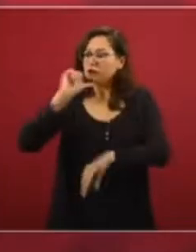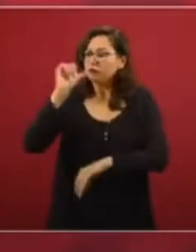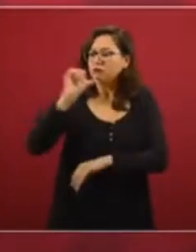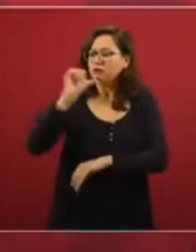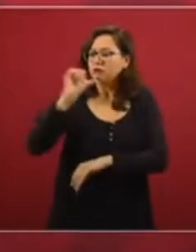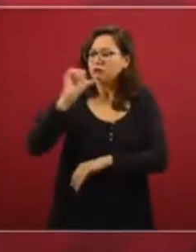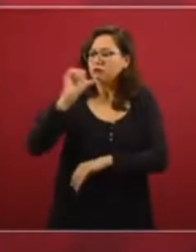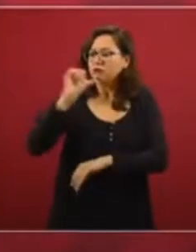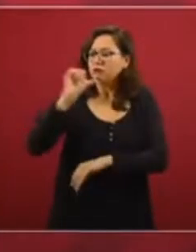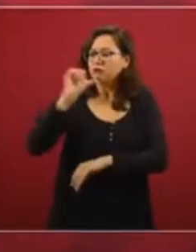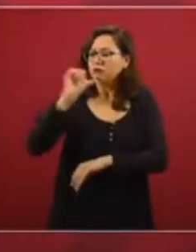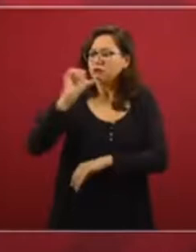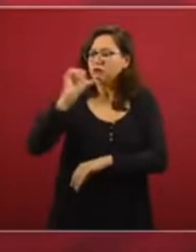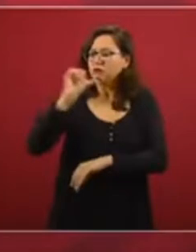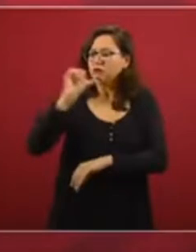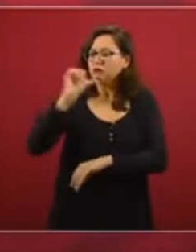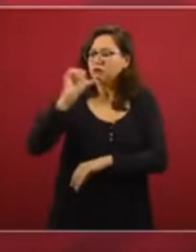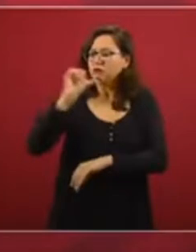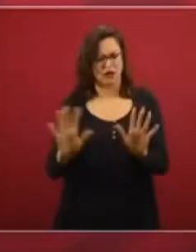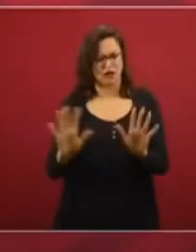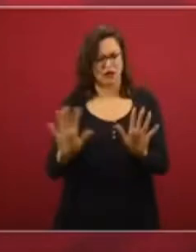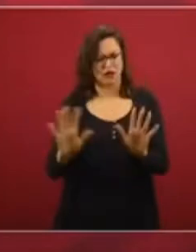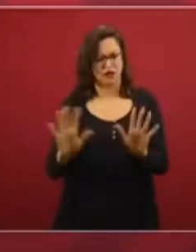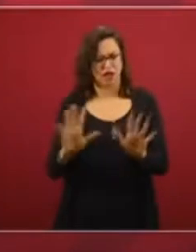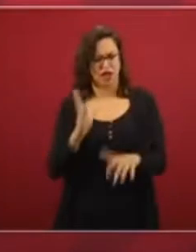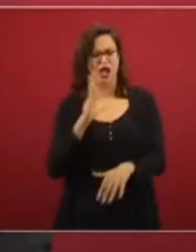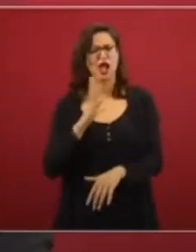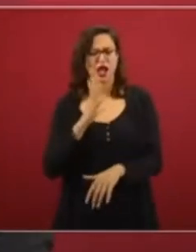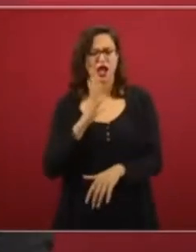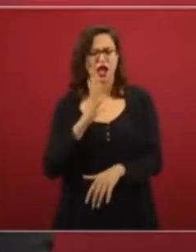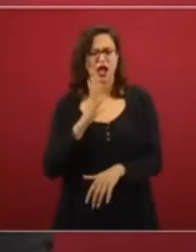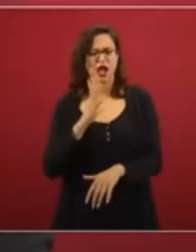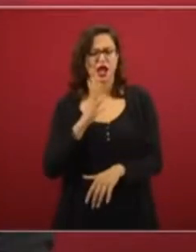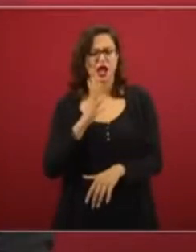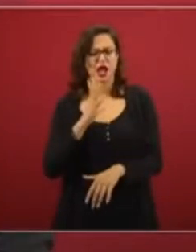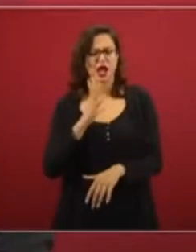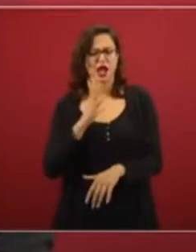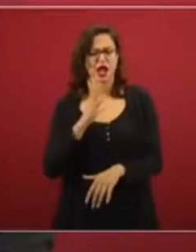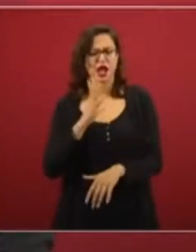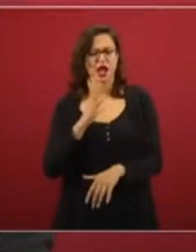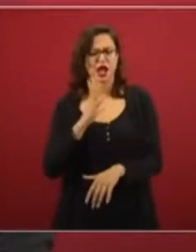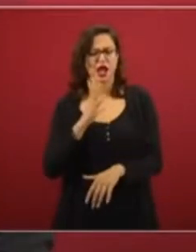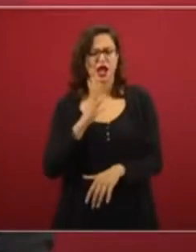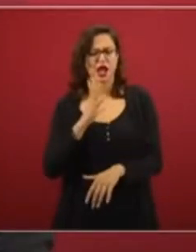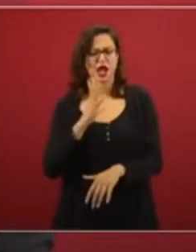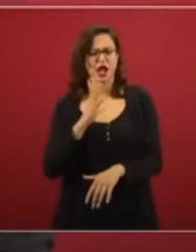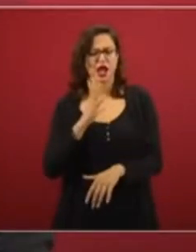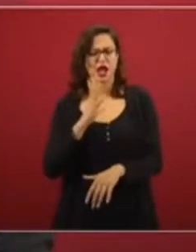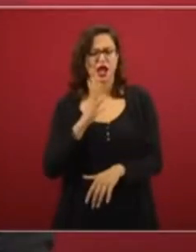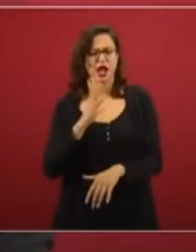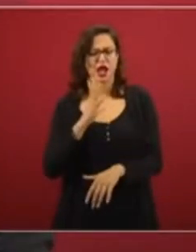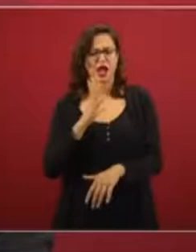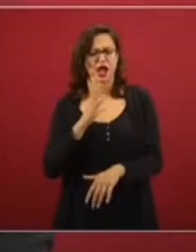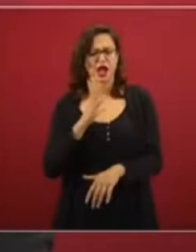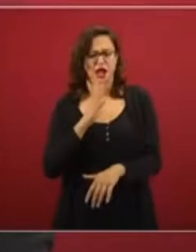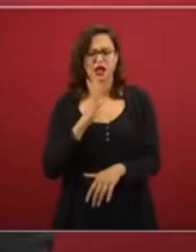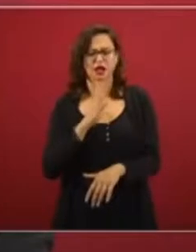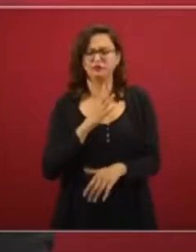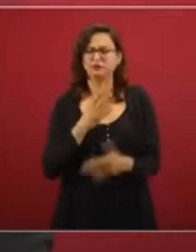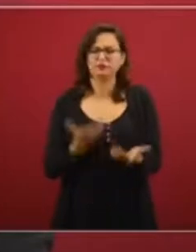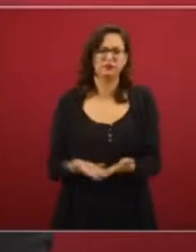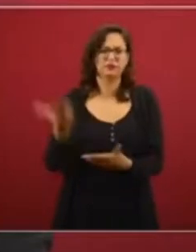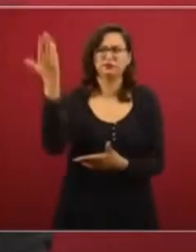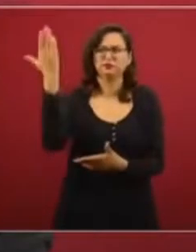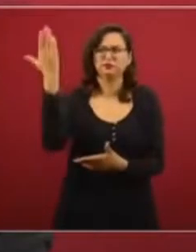establecidos. Which have been established. Son de acceso público desde el inicio. And they are accessible to the public. Inició